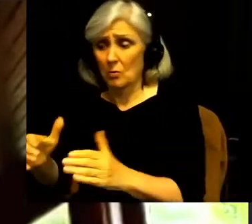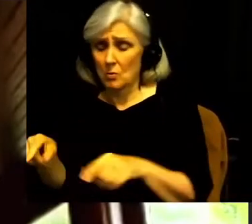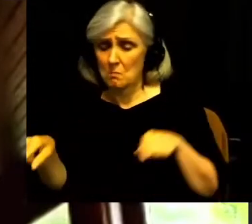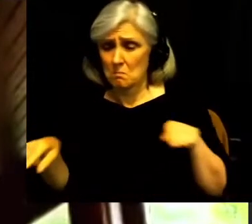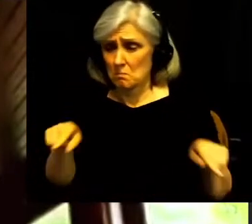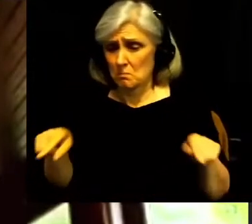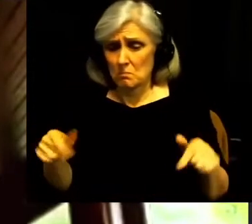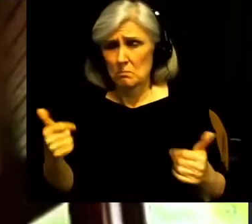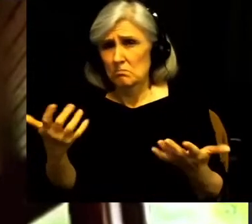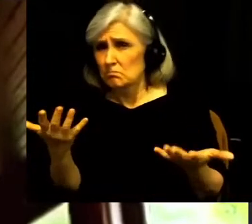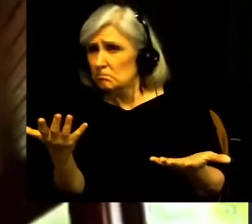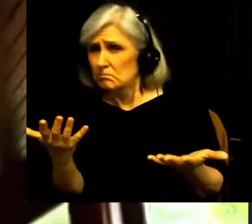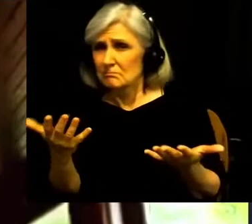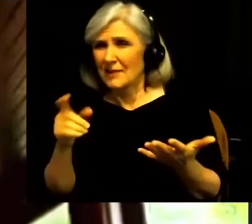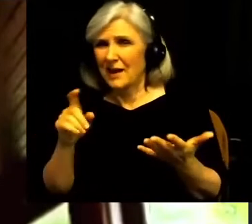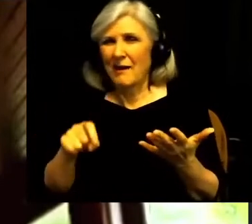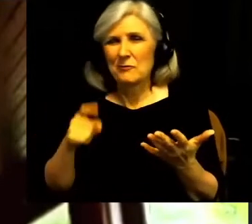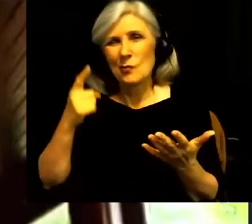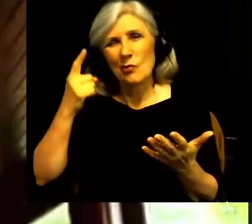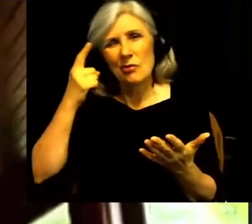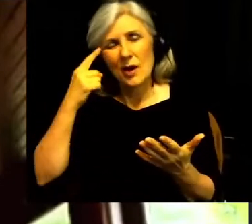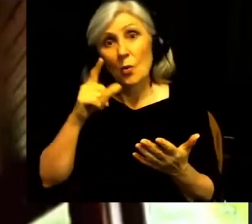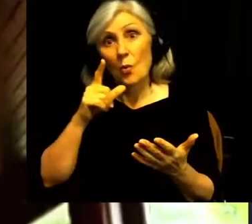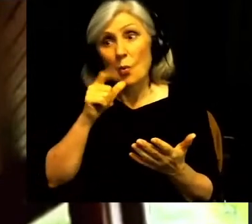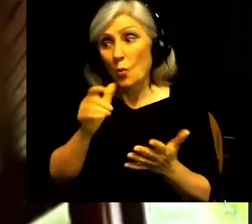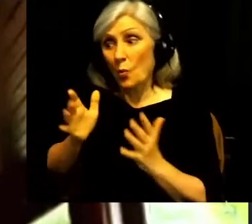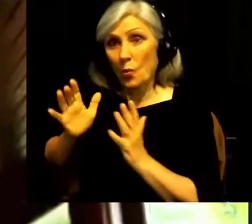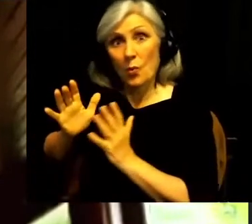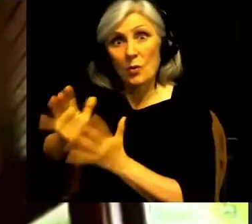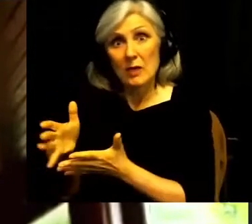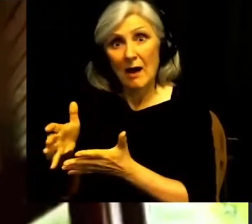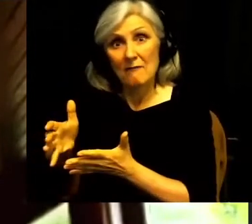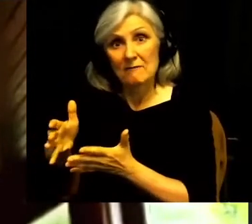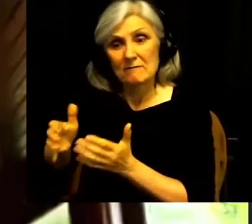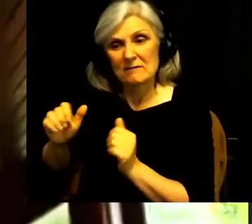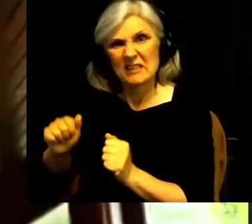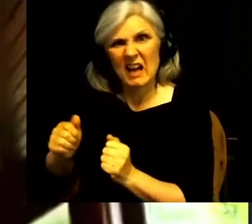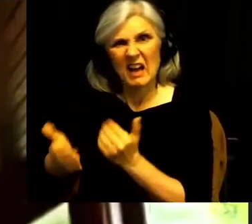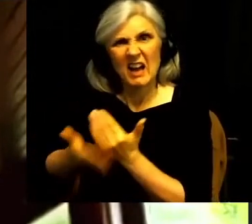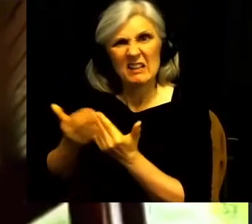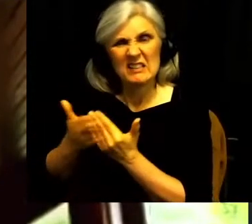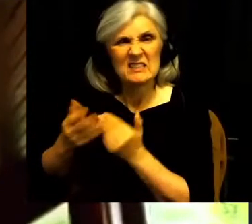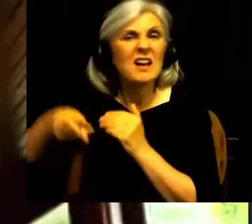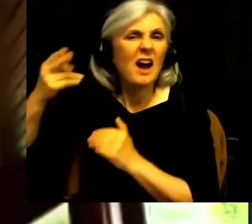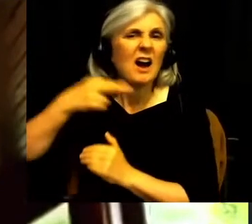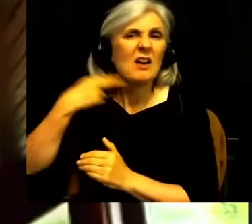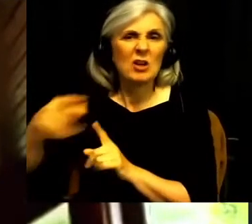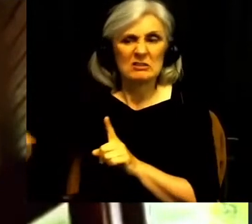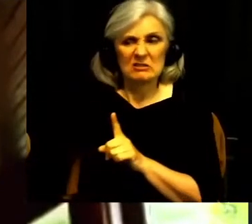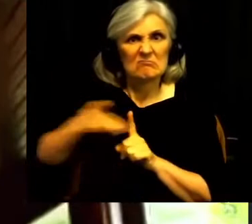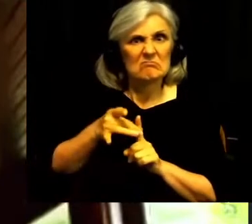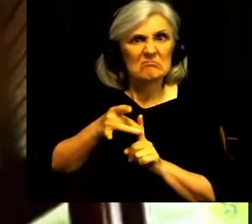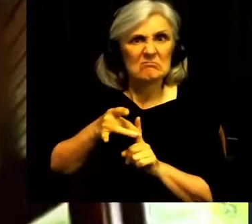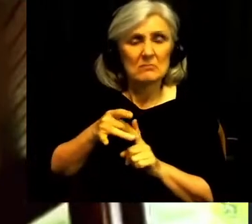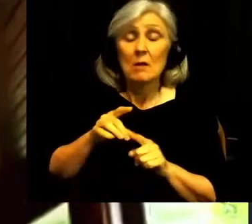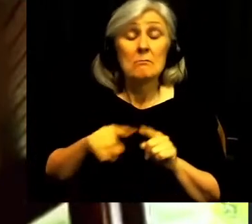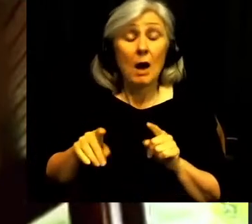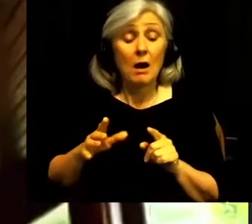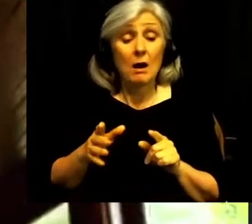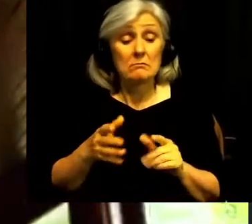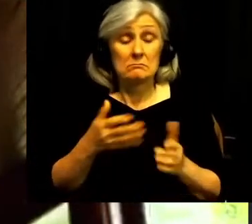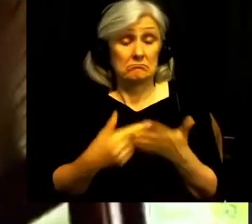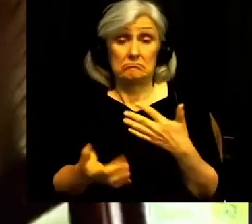about what is the true susceptible population. But I think both of those numbers, both of the number of people with prior infection and the number of people